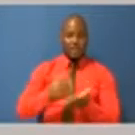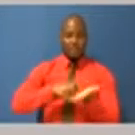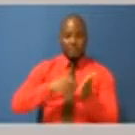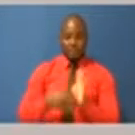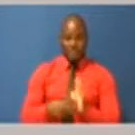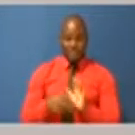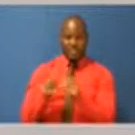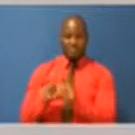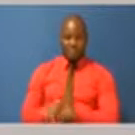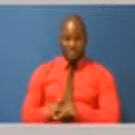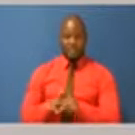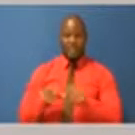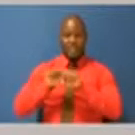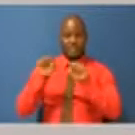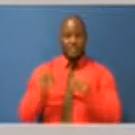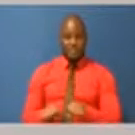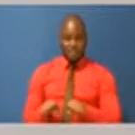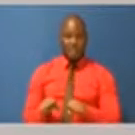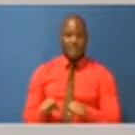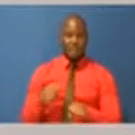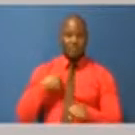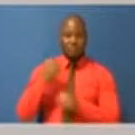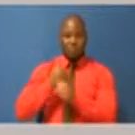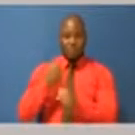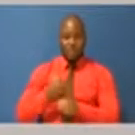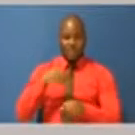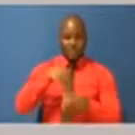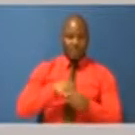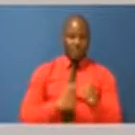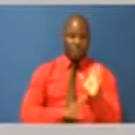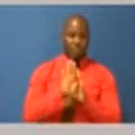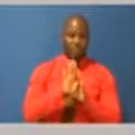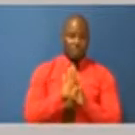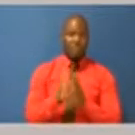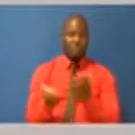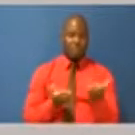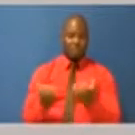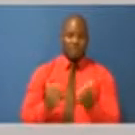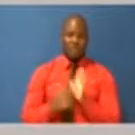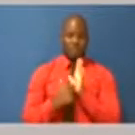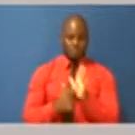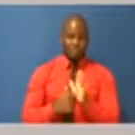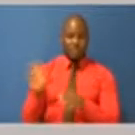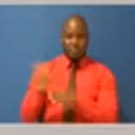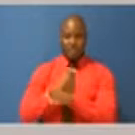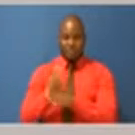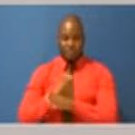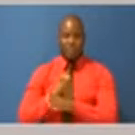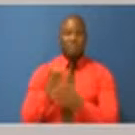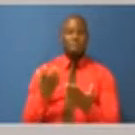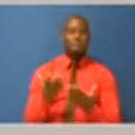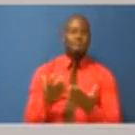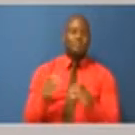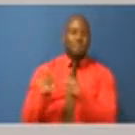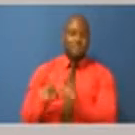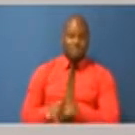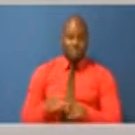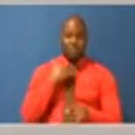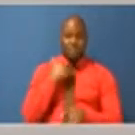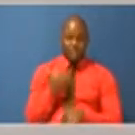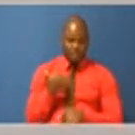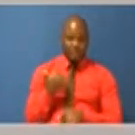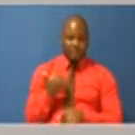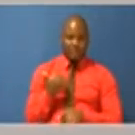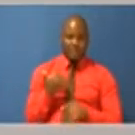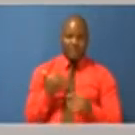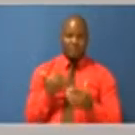also have some sort of mentoring system so as you're operating as you're growing your business you'll still be monitored supervised and we work as